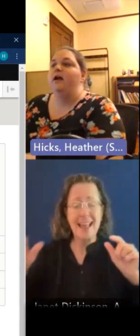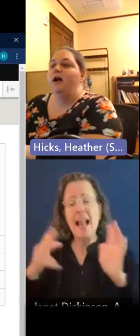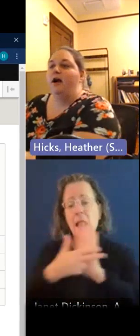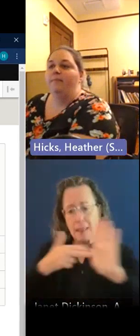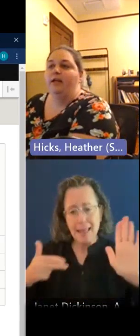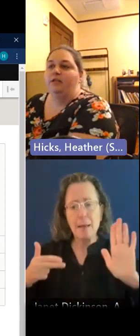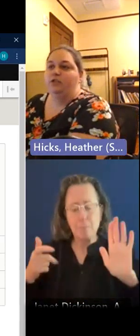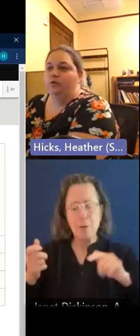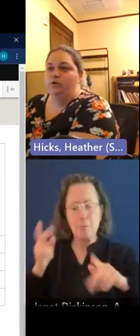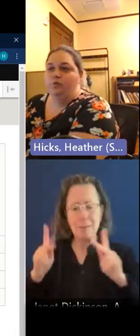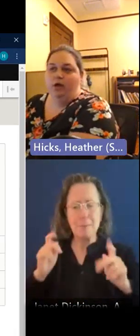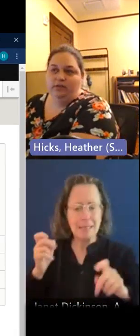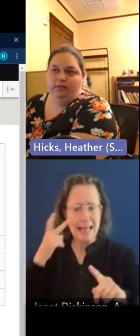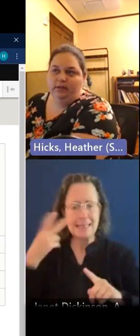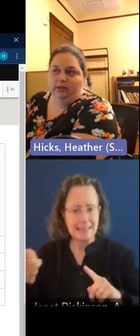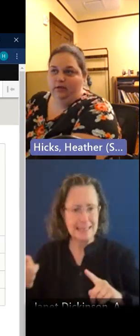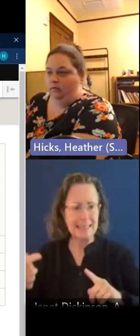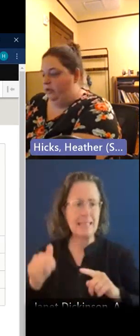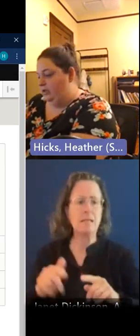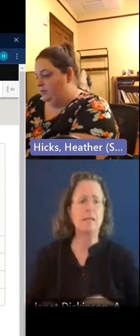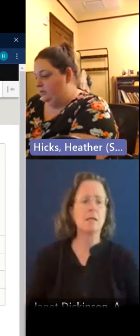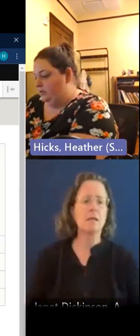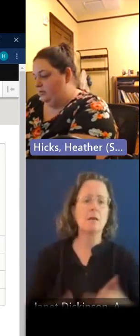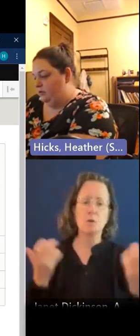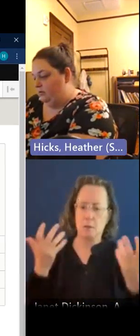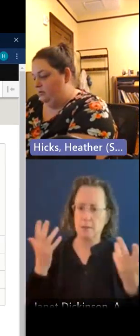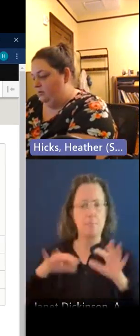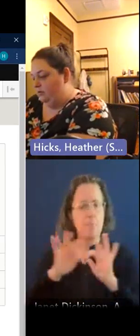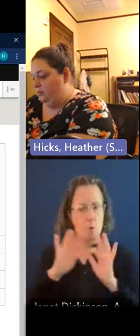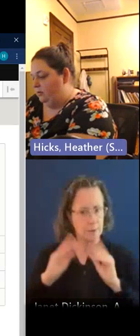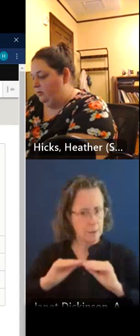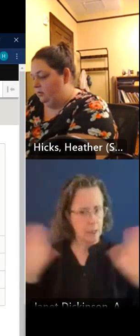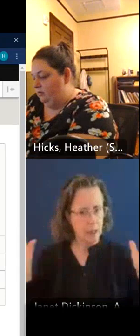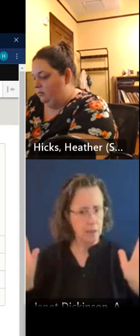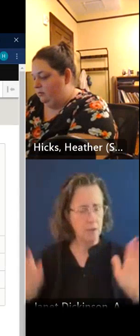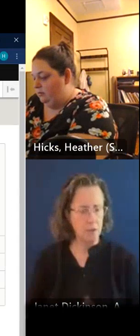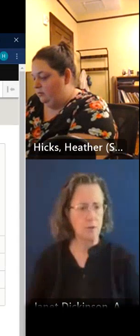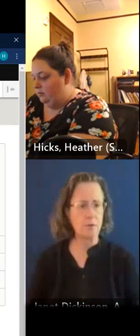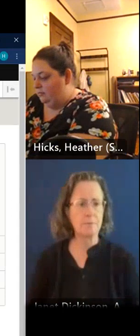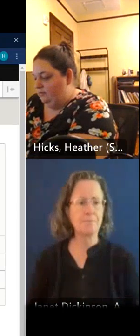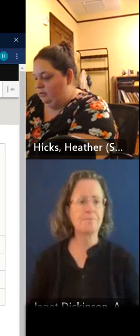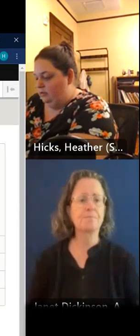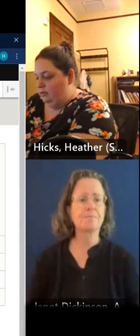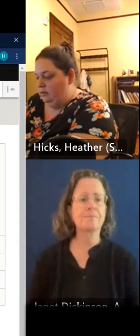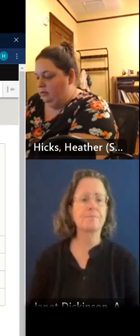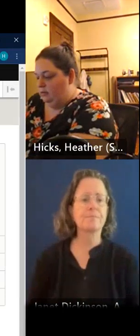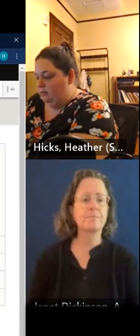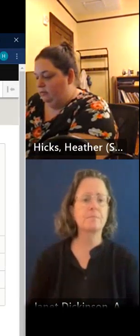file. And so you want to be clear on what it is. So I'm gonna do